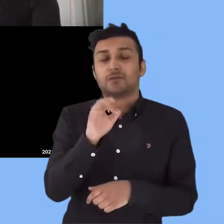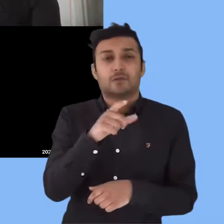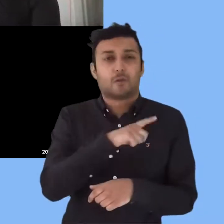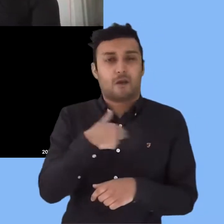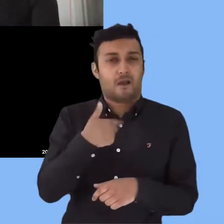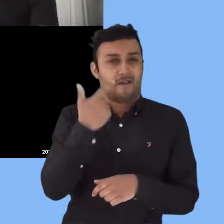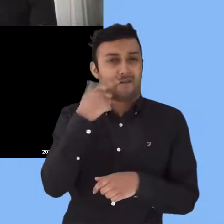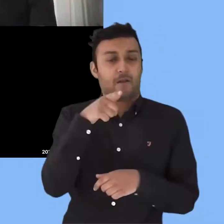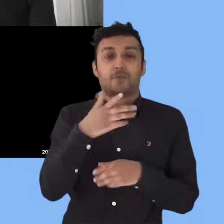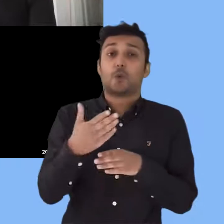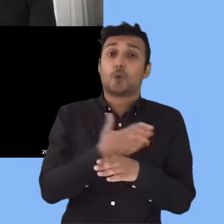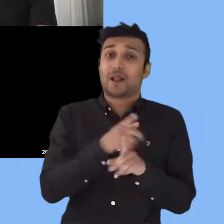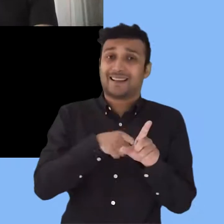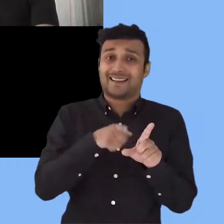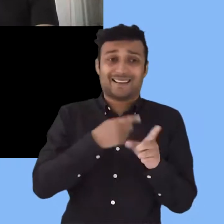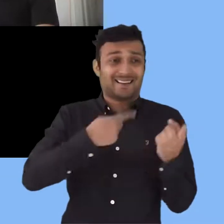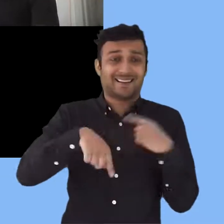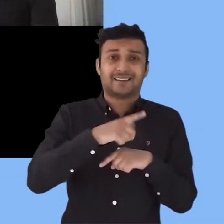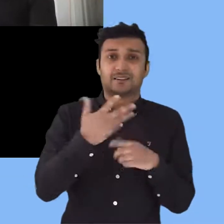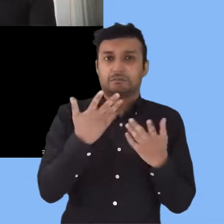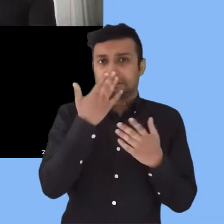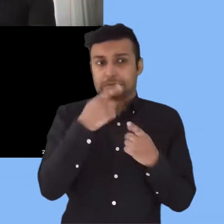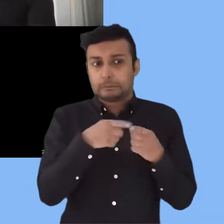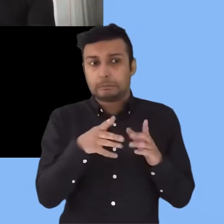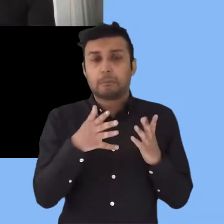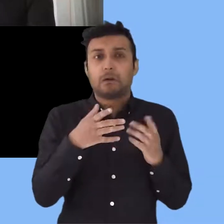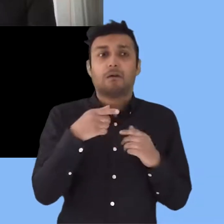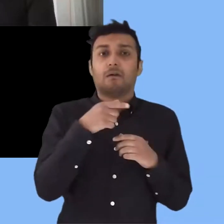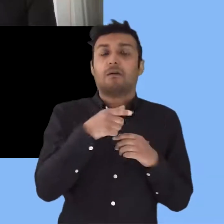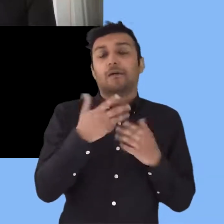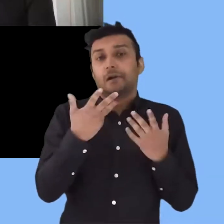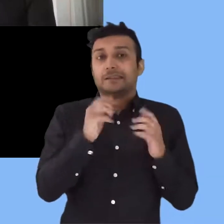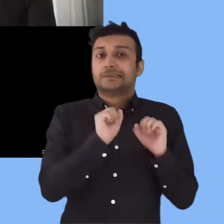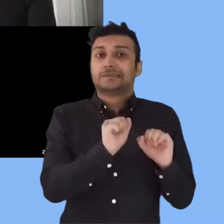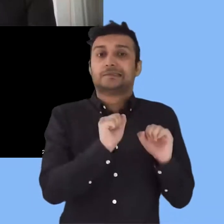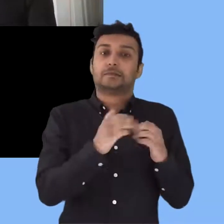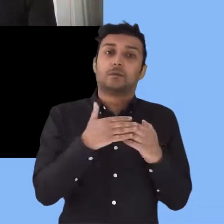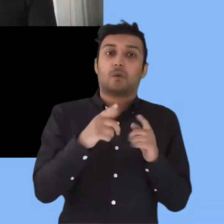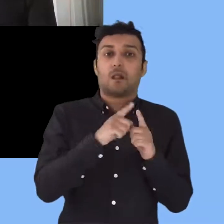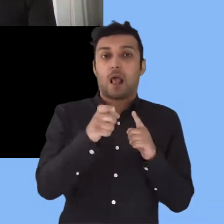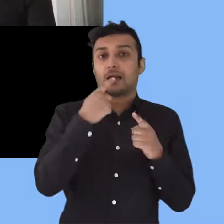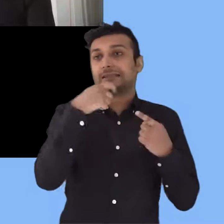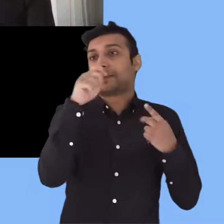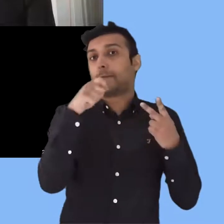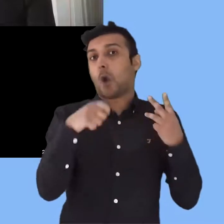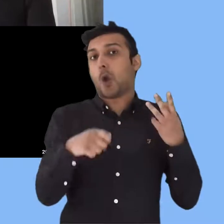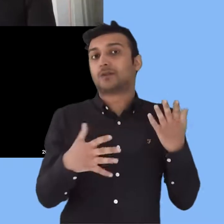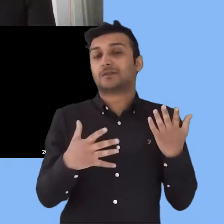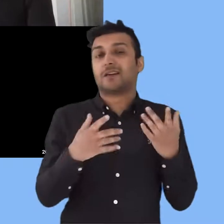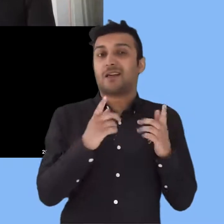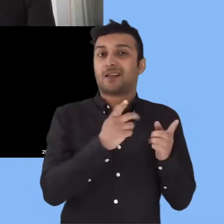years, there's this real leaning towards a tick box culture, not just to do